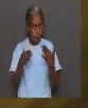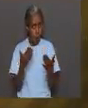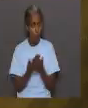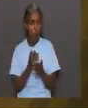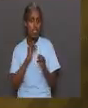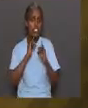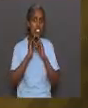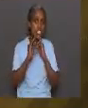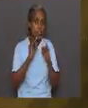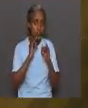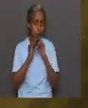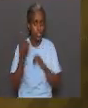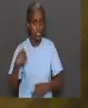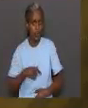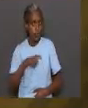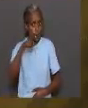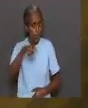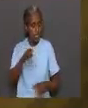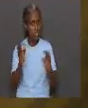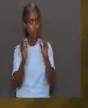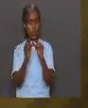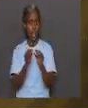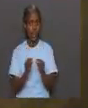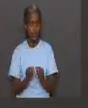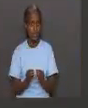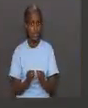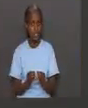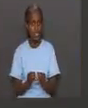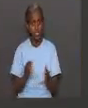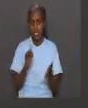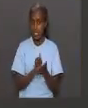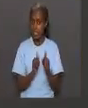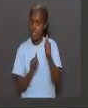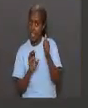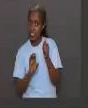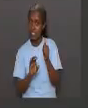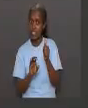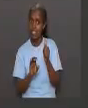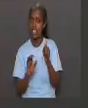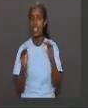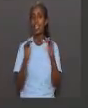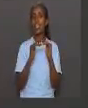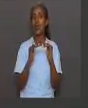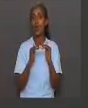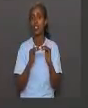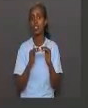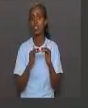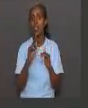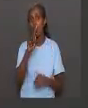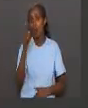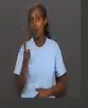the information we need to calculate that AC